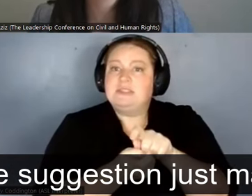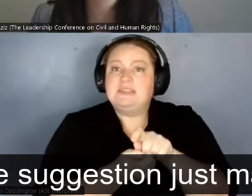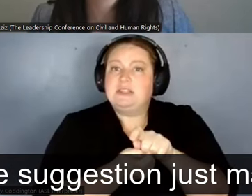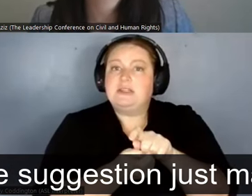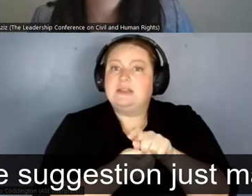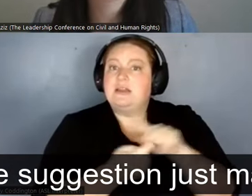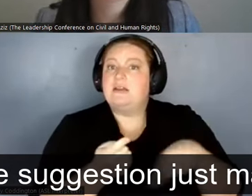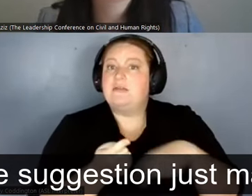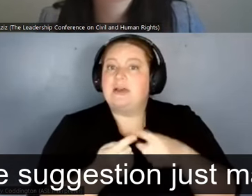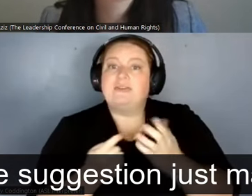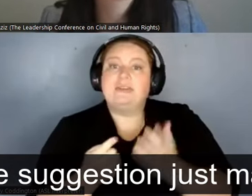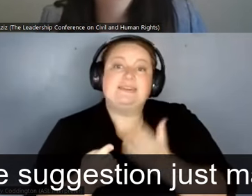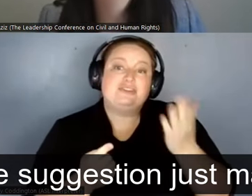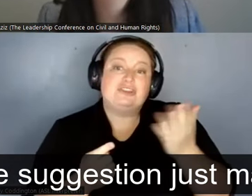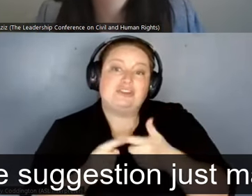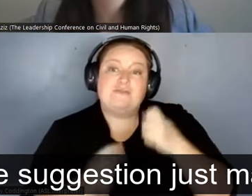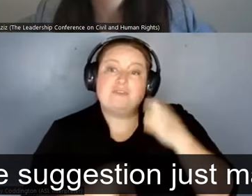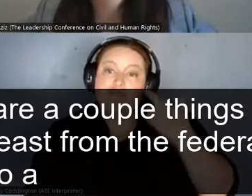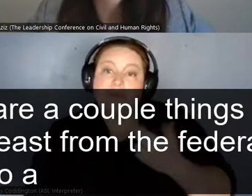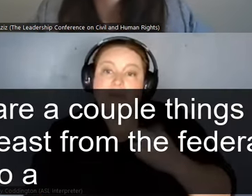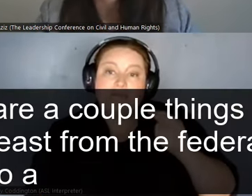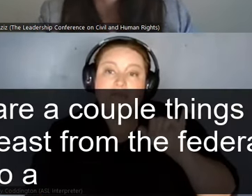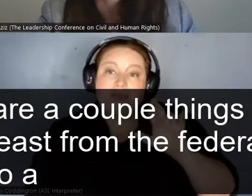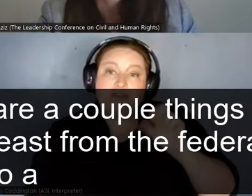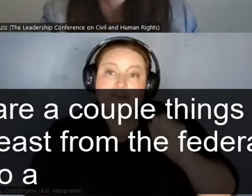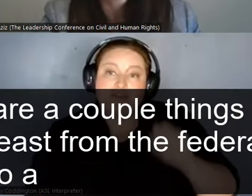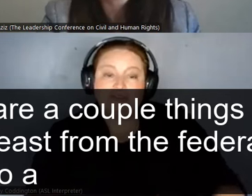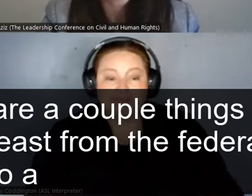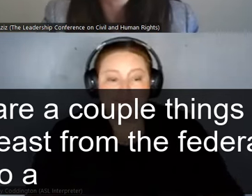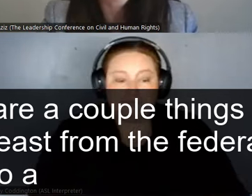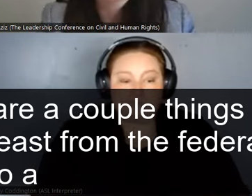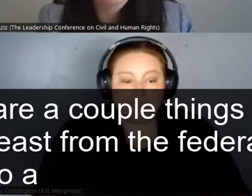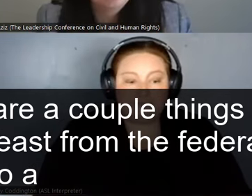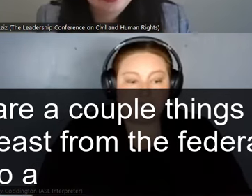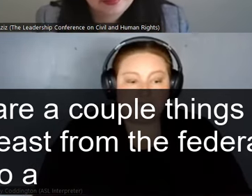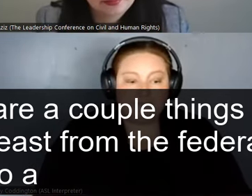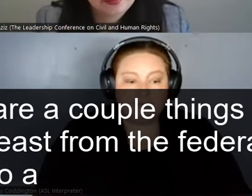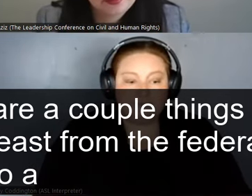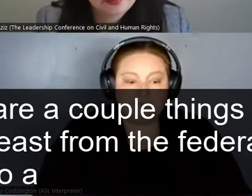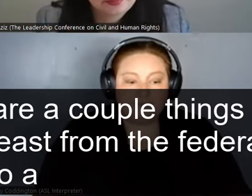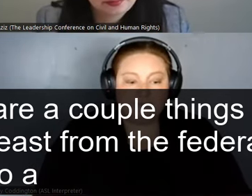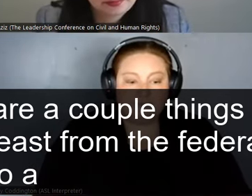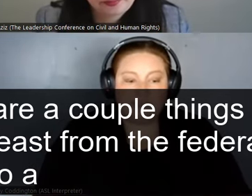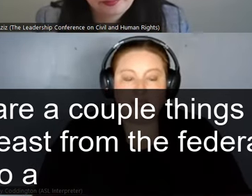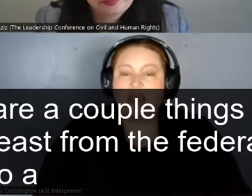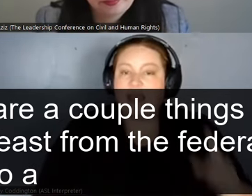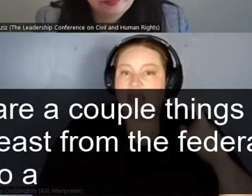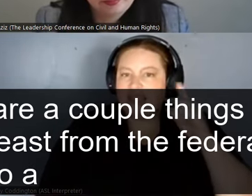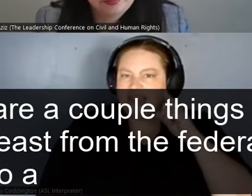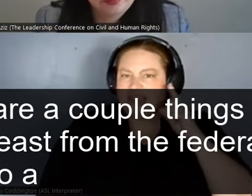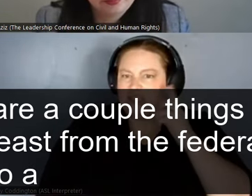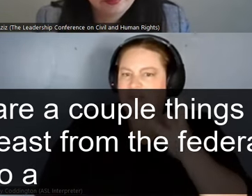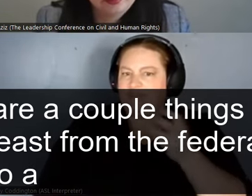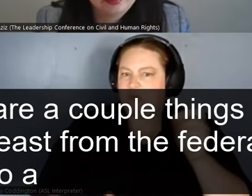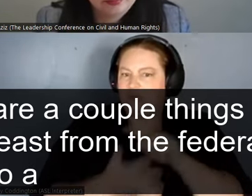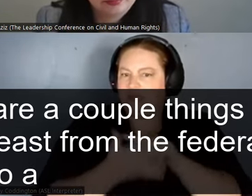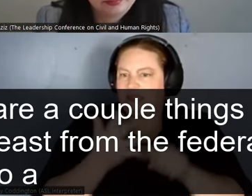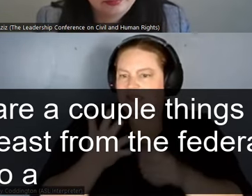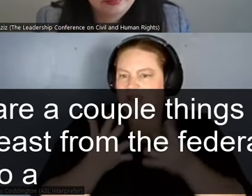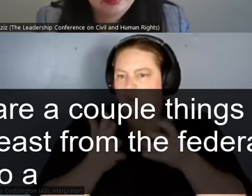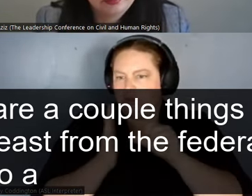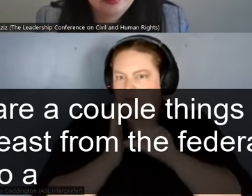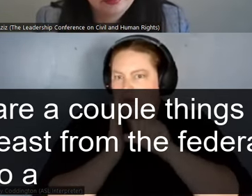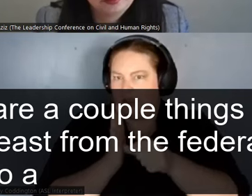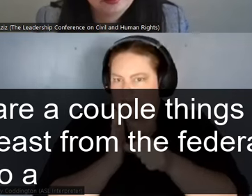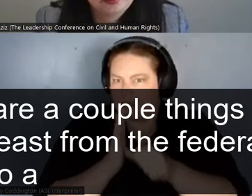the suggestion just made? I think there are a couple of things that I want to highlight. I think, at least